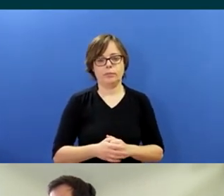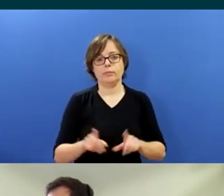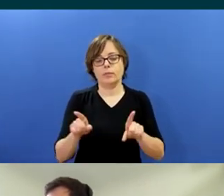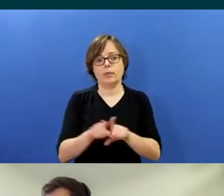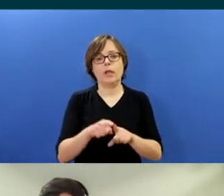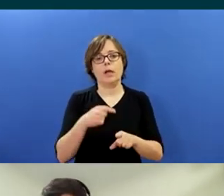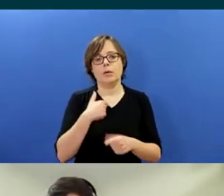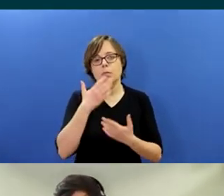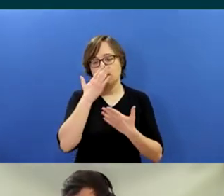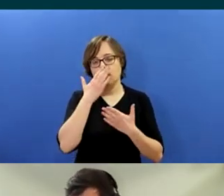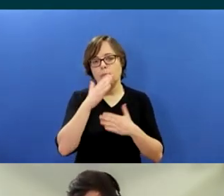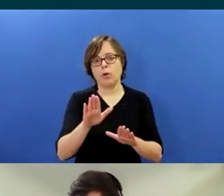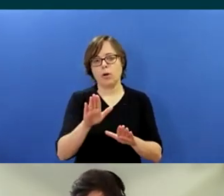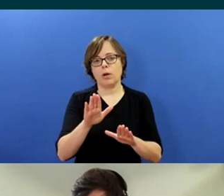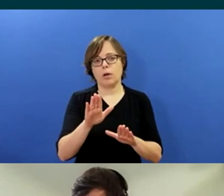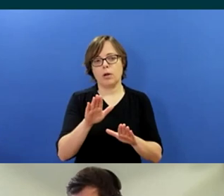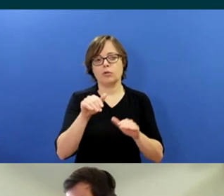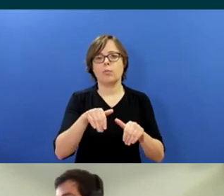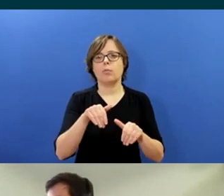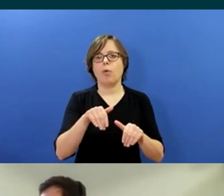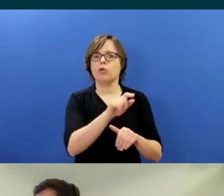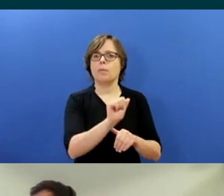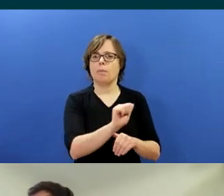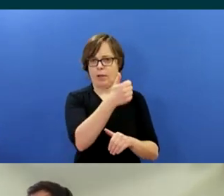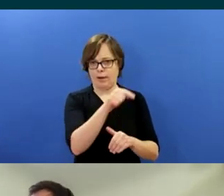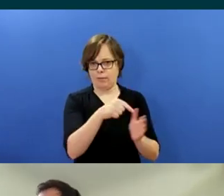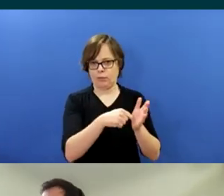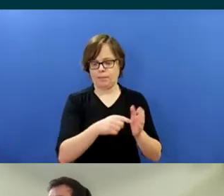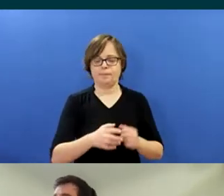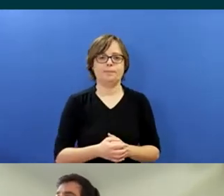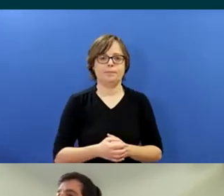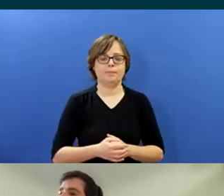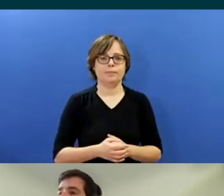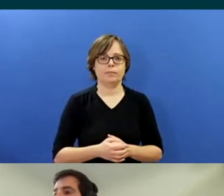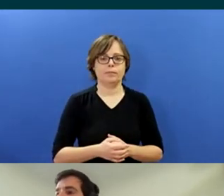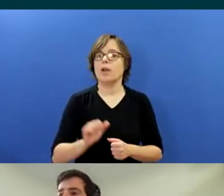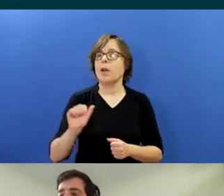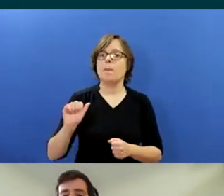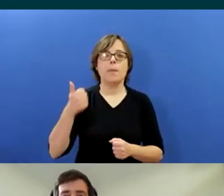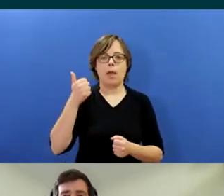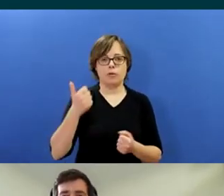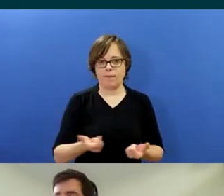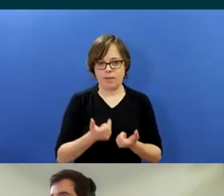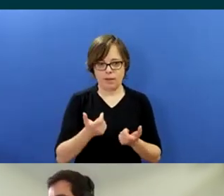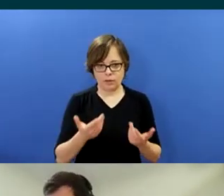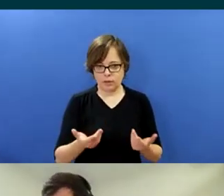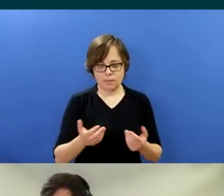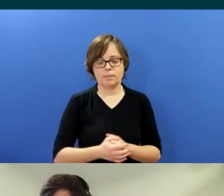Oh, wonderful. I like to show you the first event. The third event is without